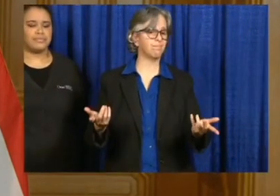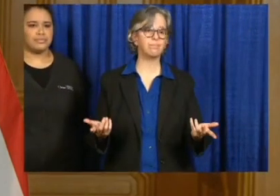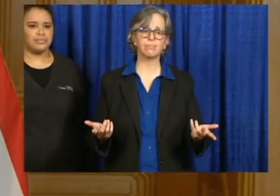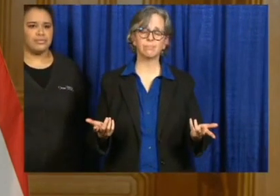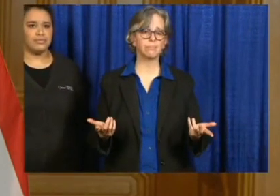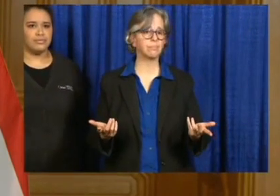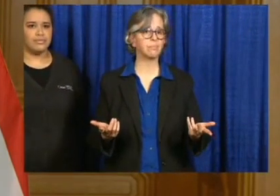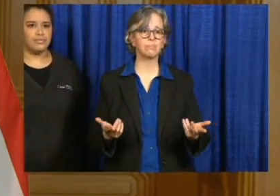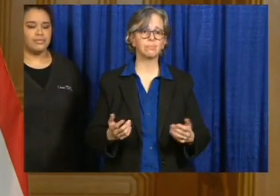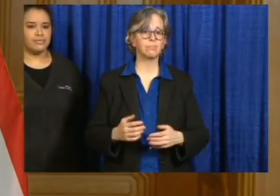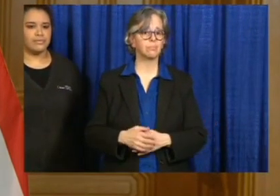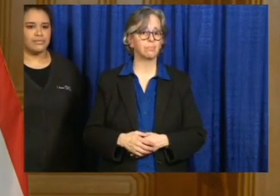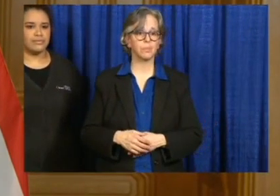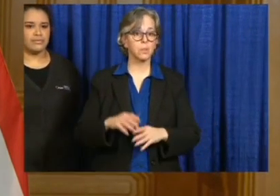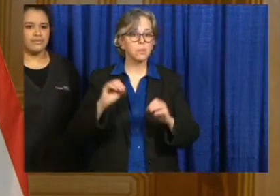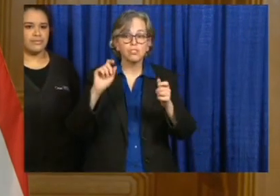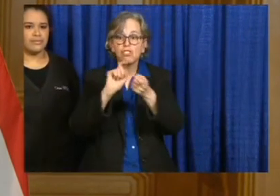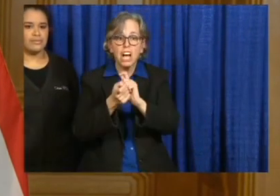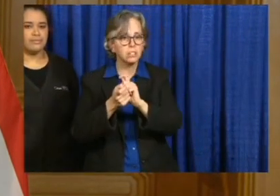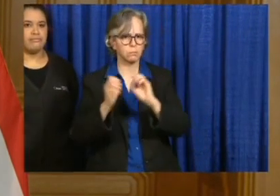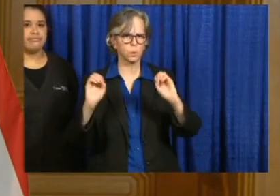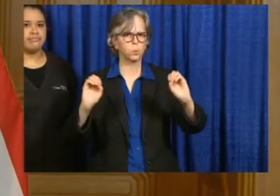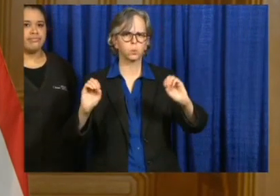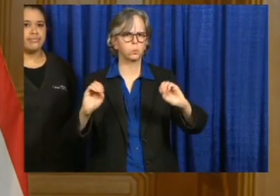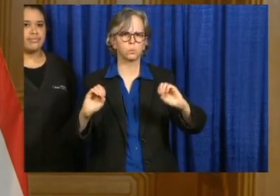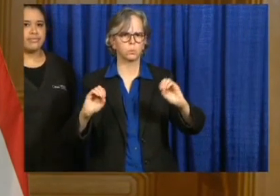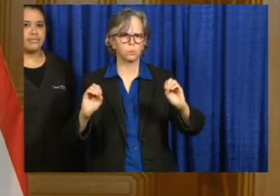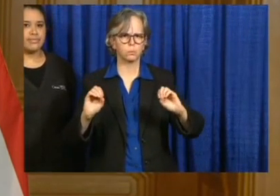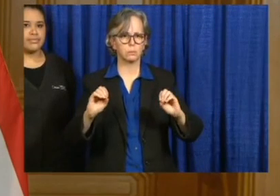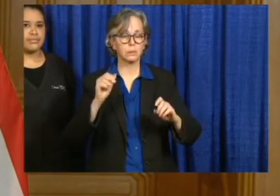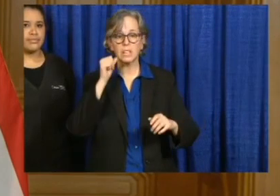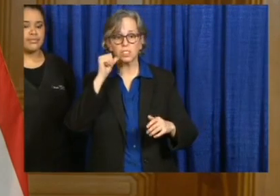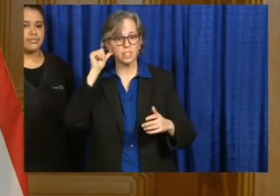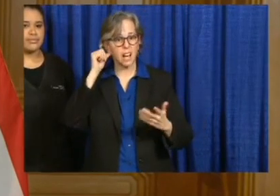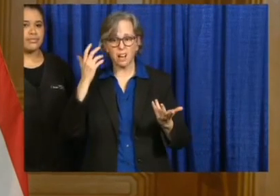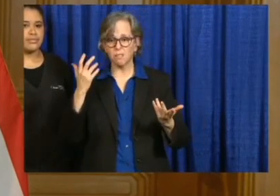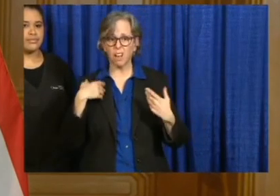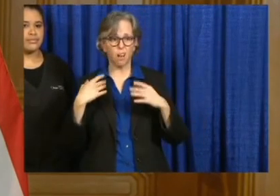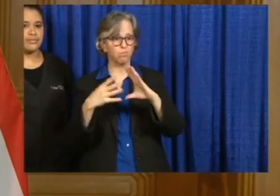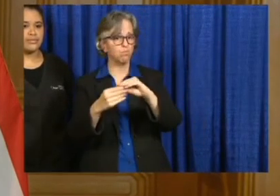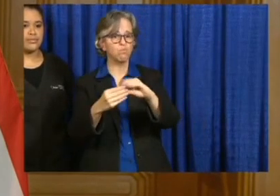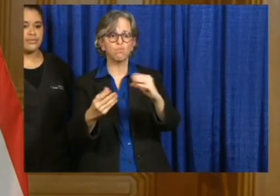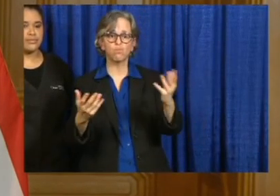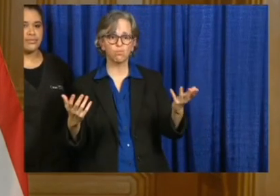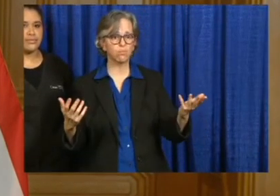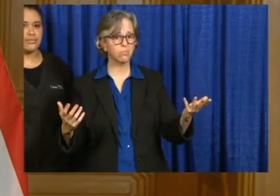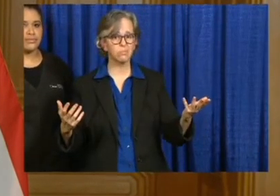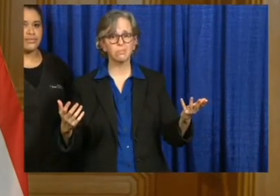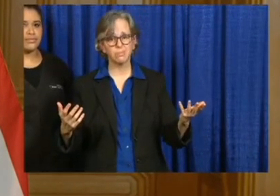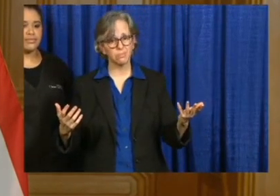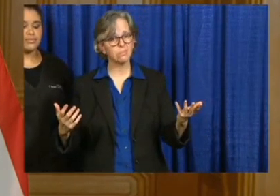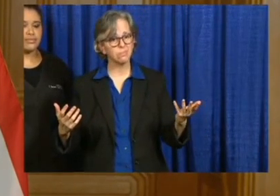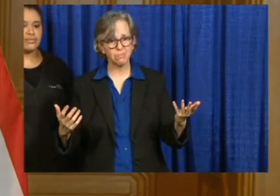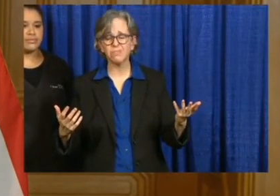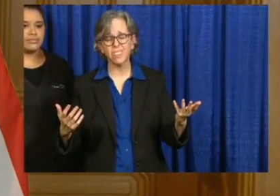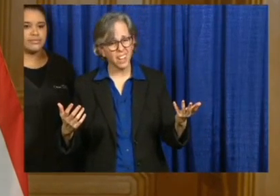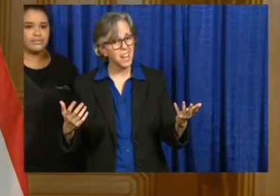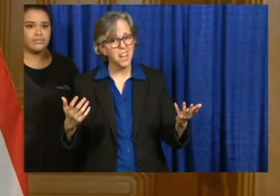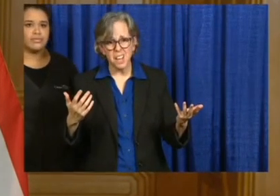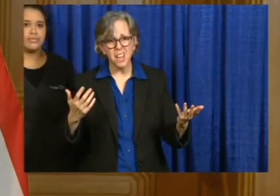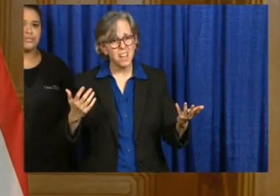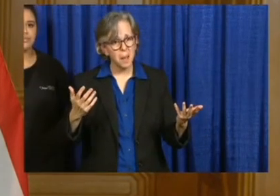no change. I stated this yesterday, that the people who run our